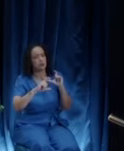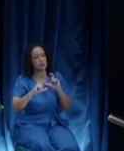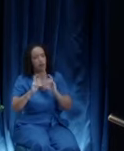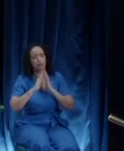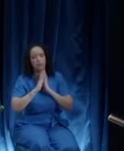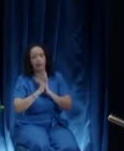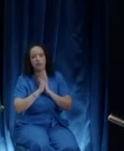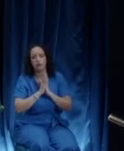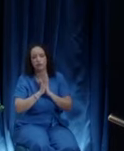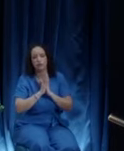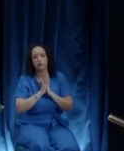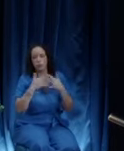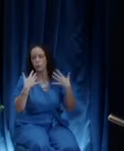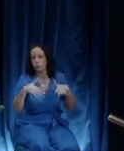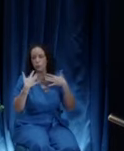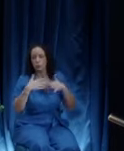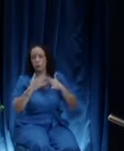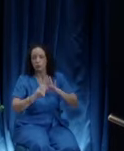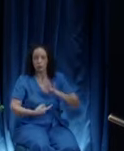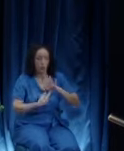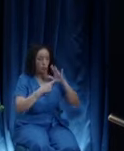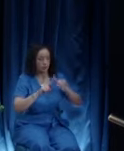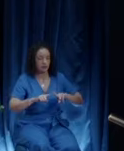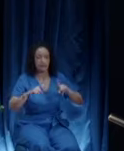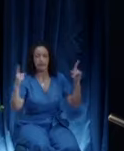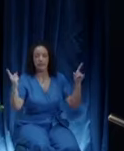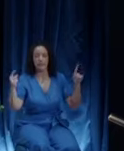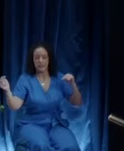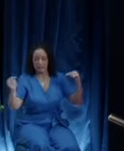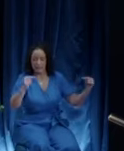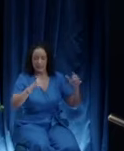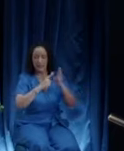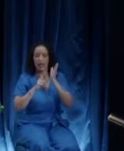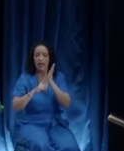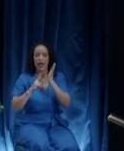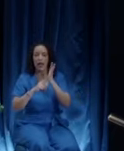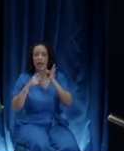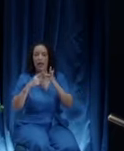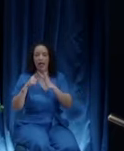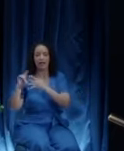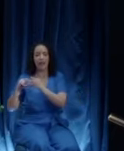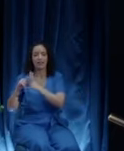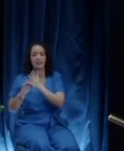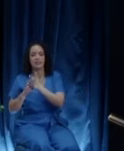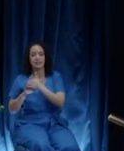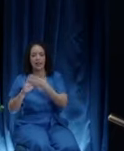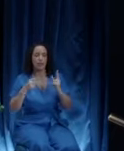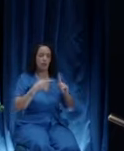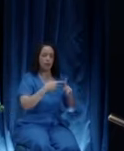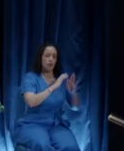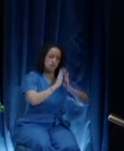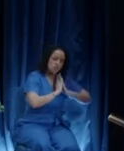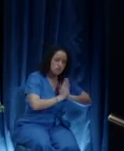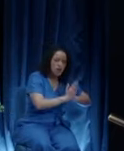the one of the fundamental differences that came between Anne and Sarah, was that Anne was a deeply pious religious woman, and